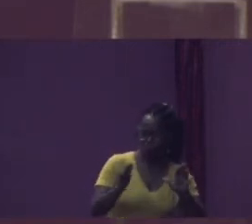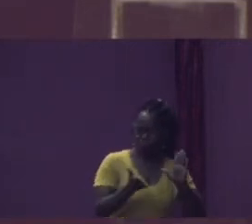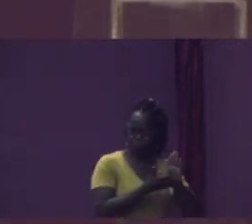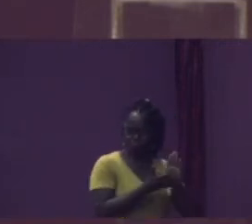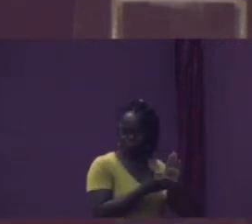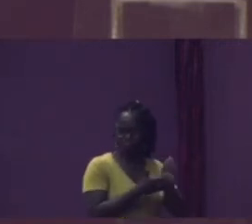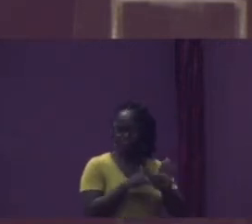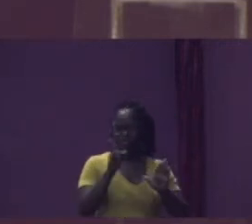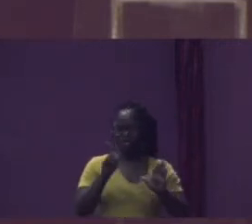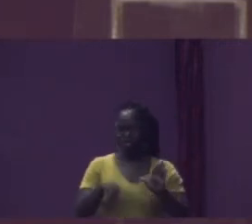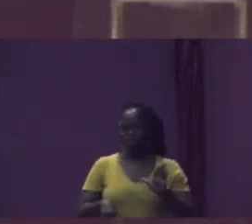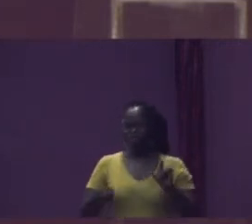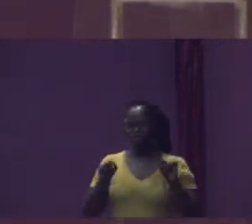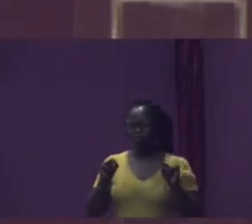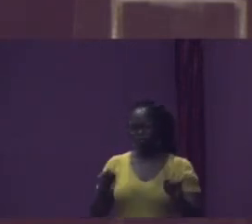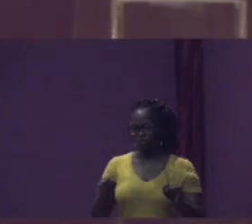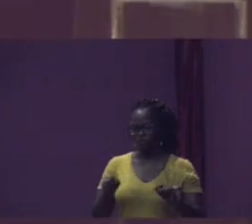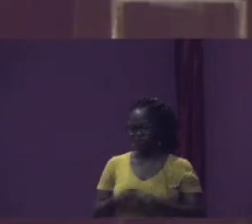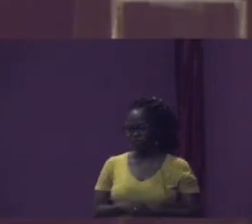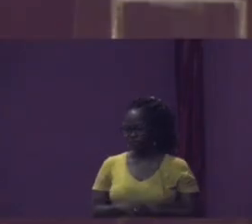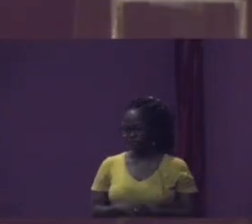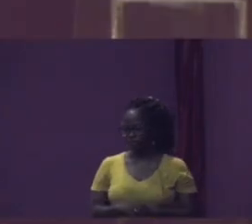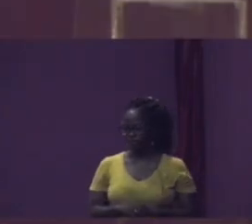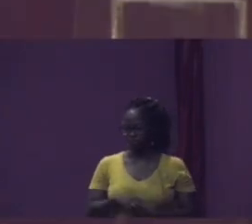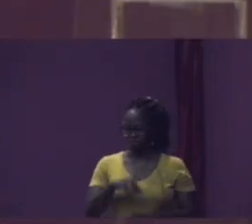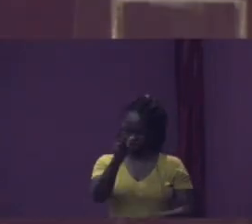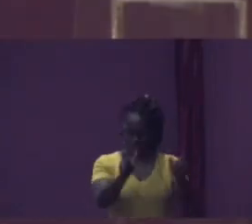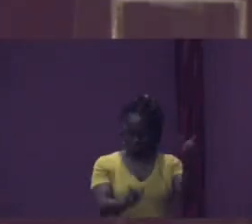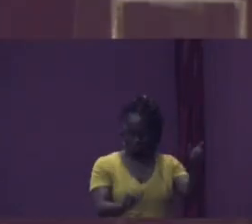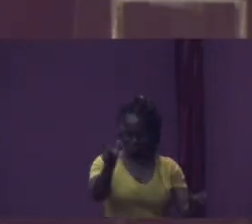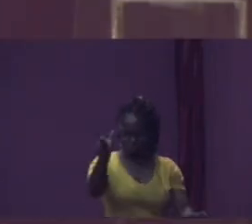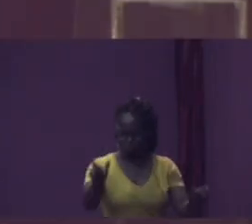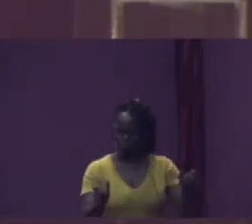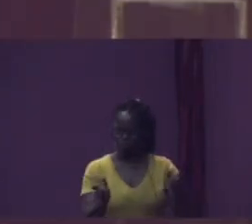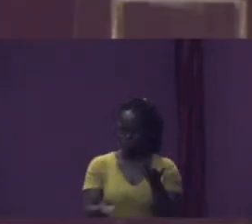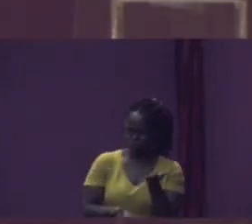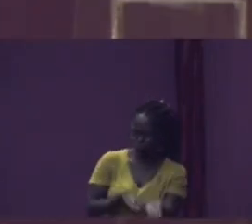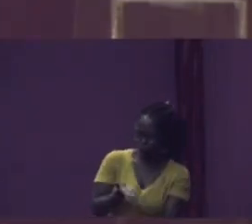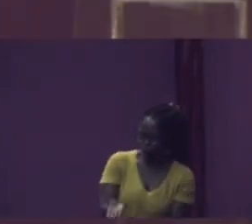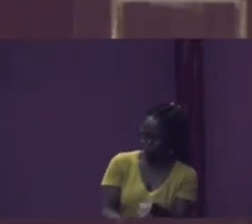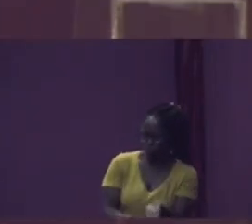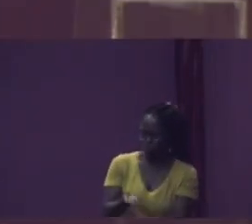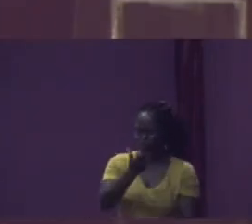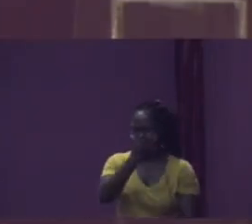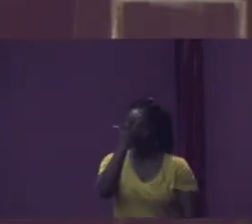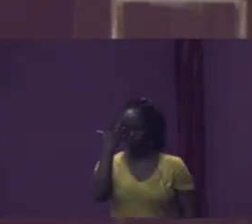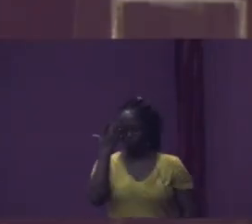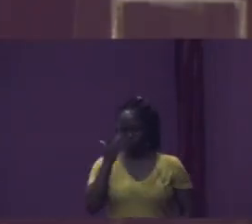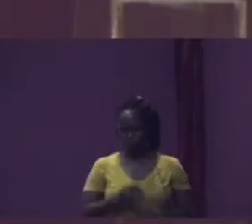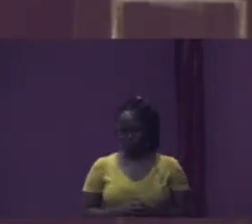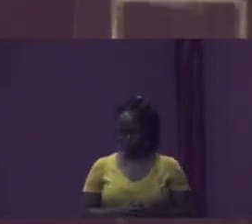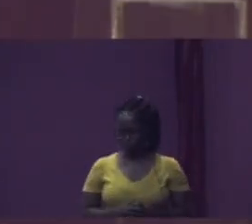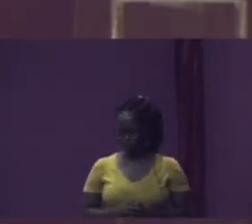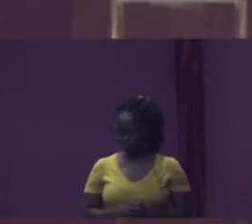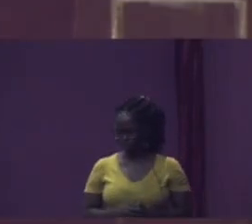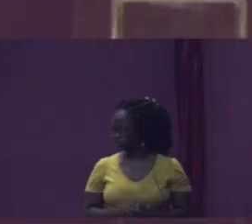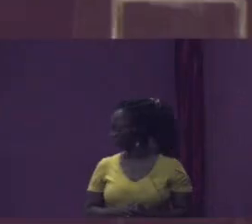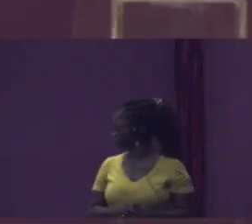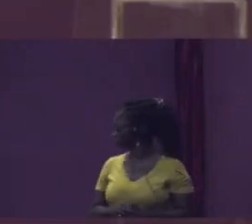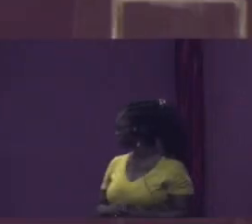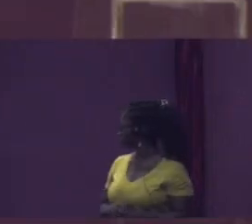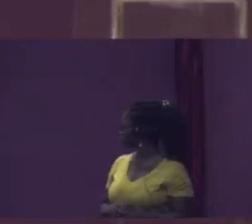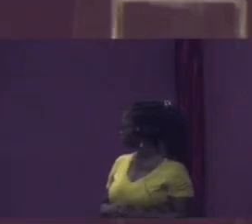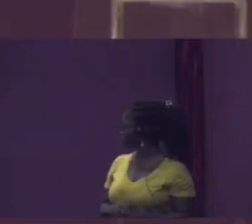care, woman-centered care, family-centered care, whatever we want to call it these days, that focus on the